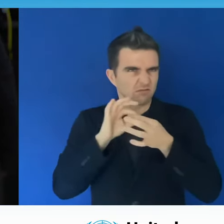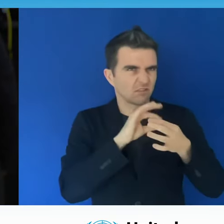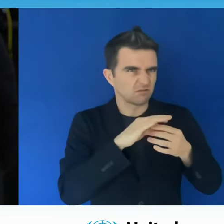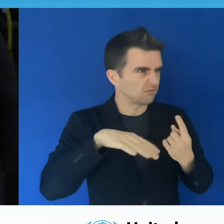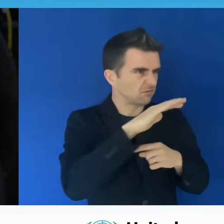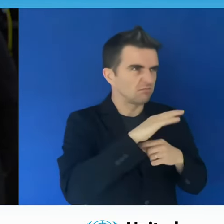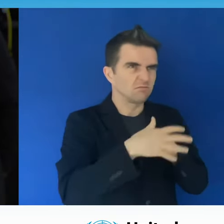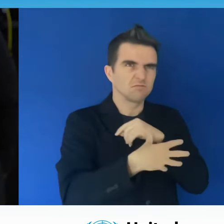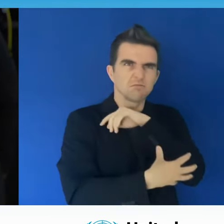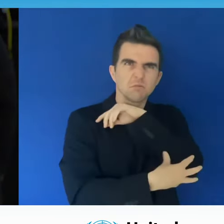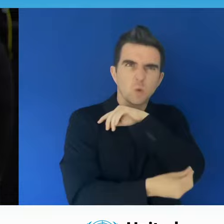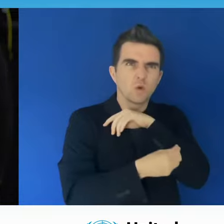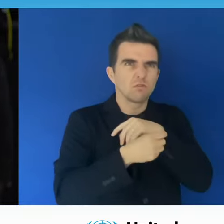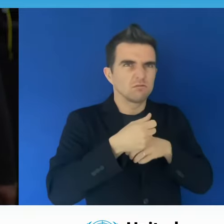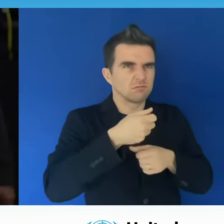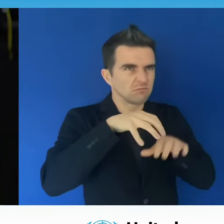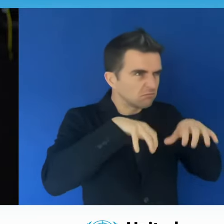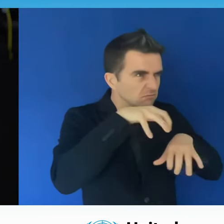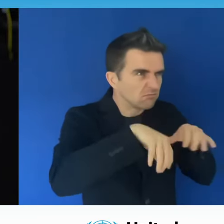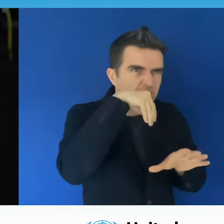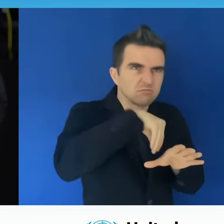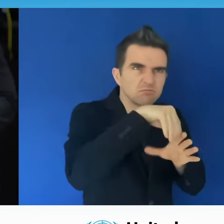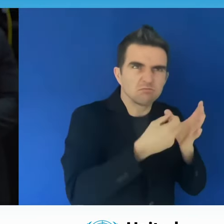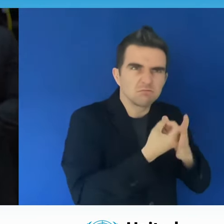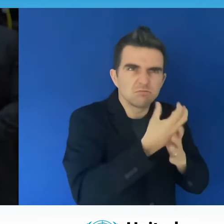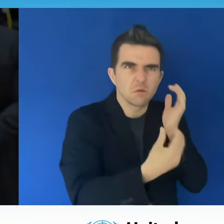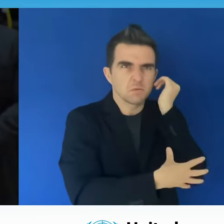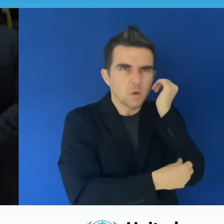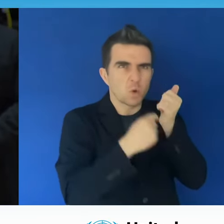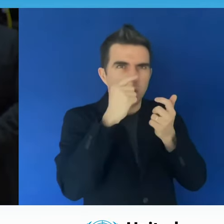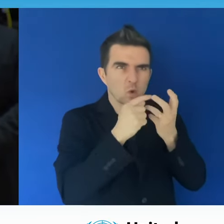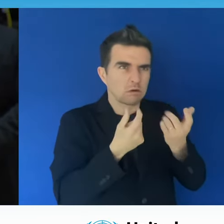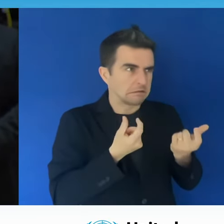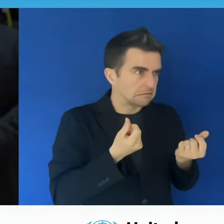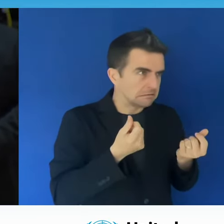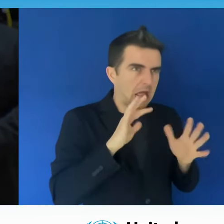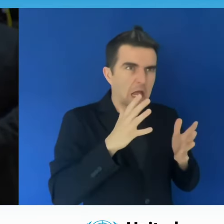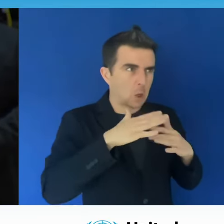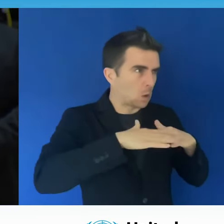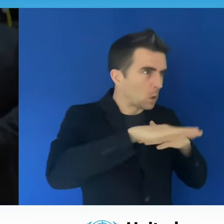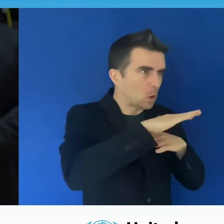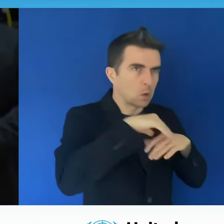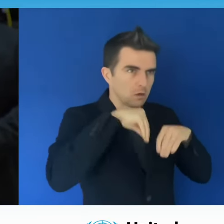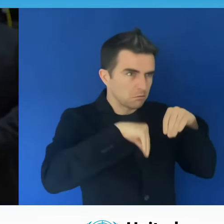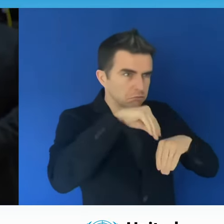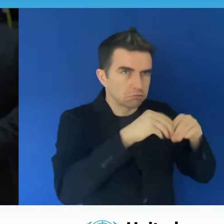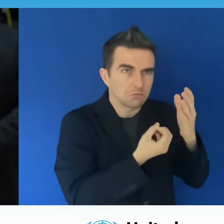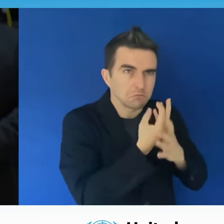crops. And simply, a world where no one is left behind.